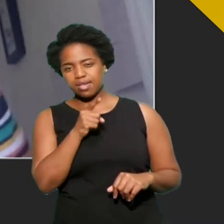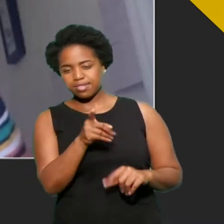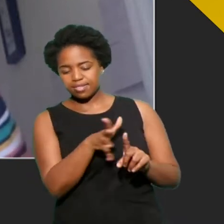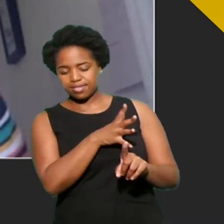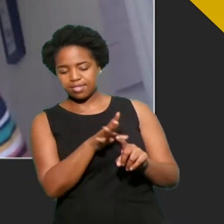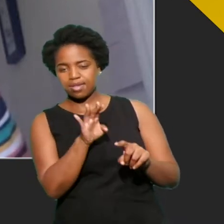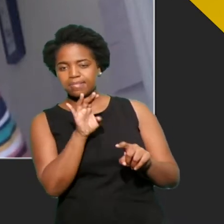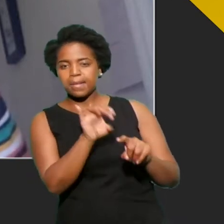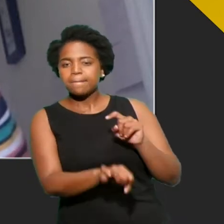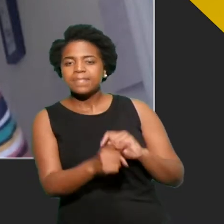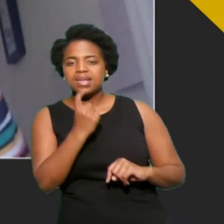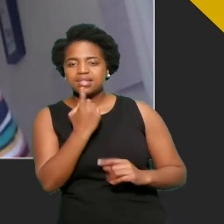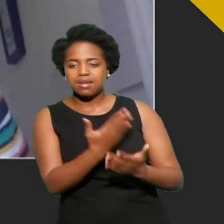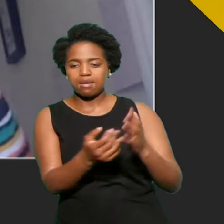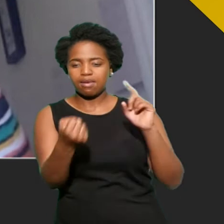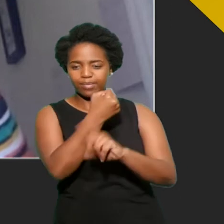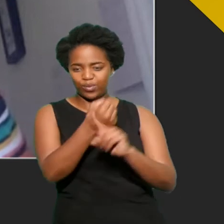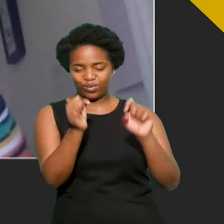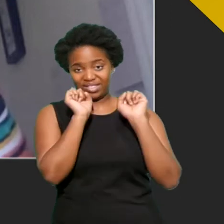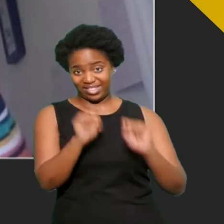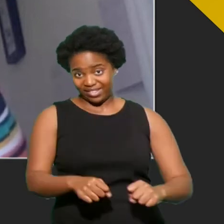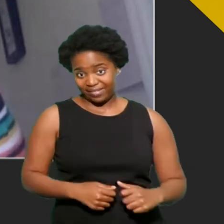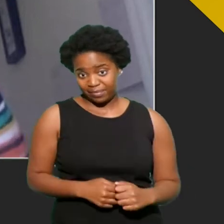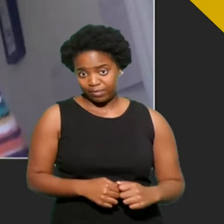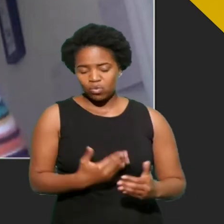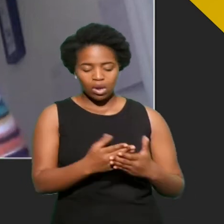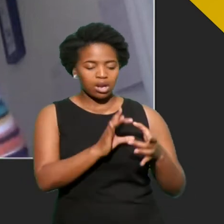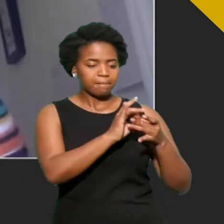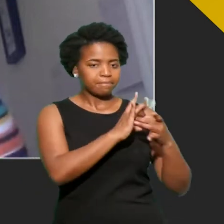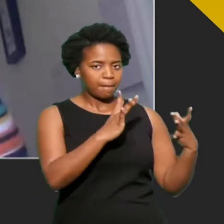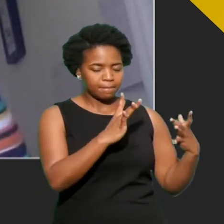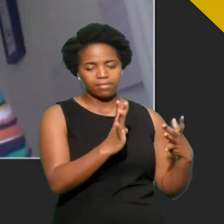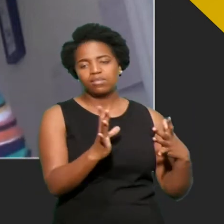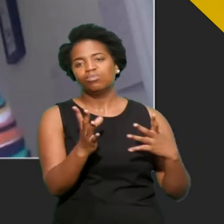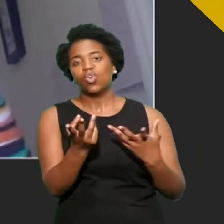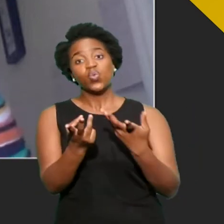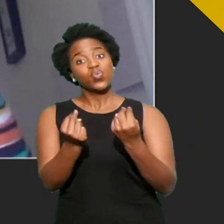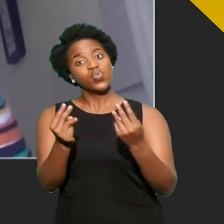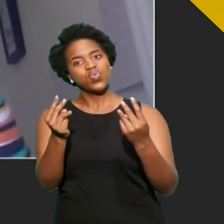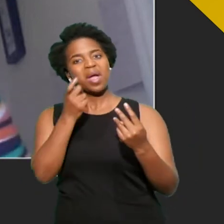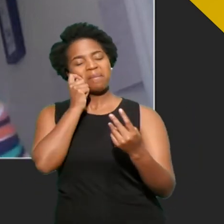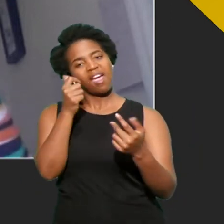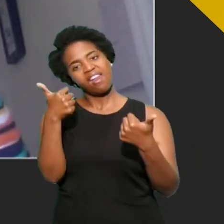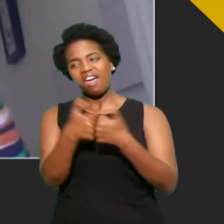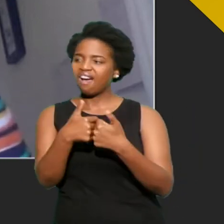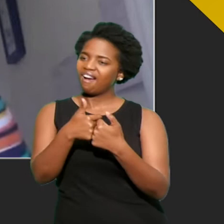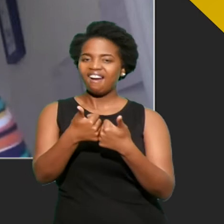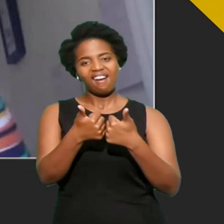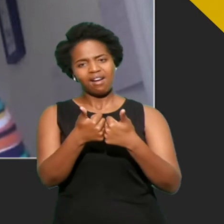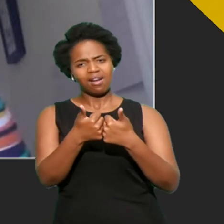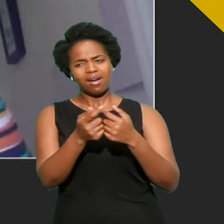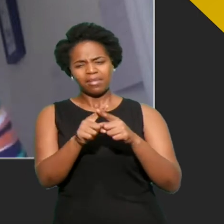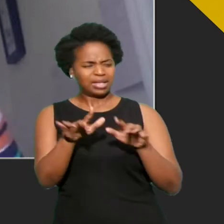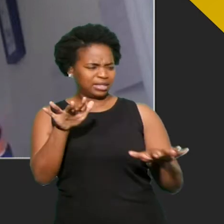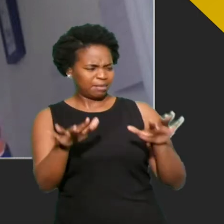change relationships, and you might find yourself in a relationship with another man who is similar in a